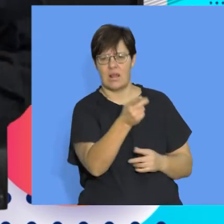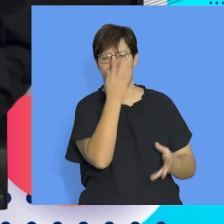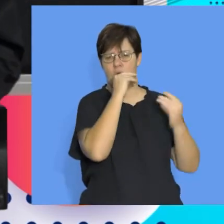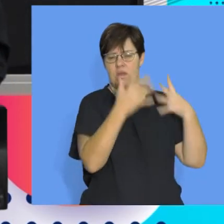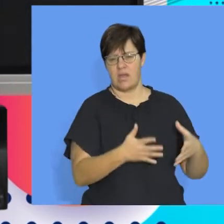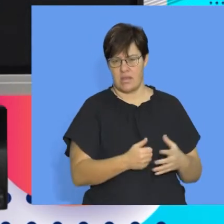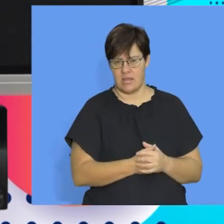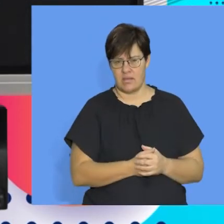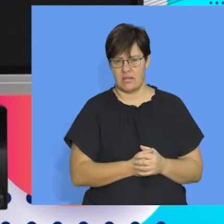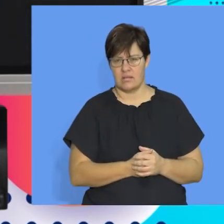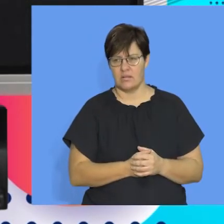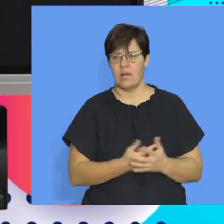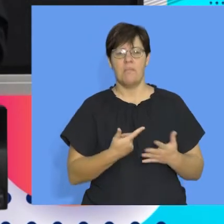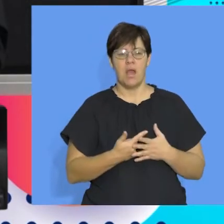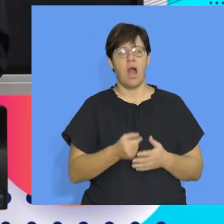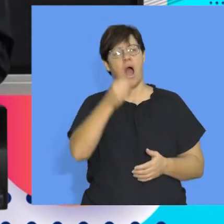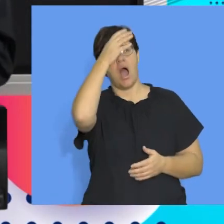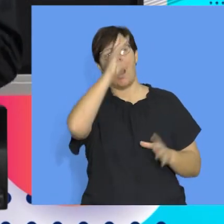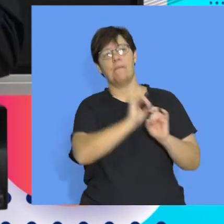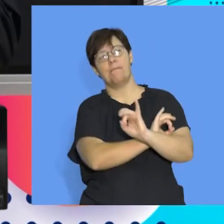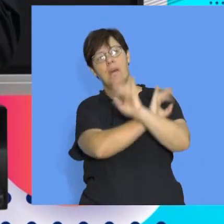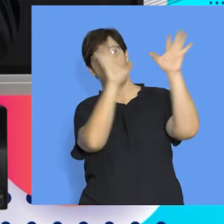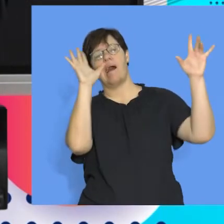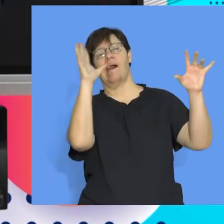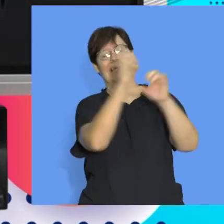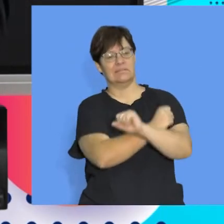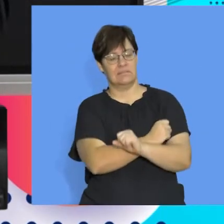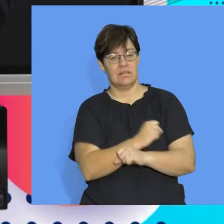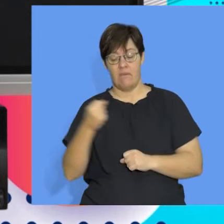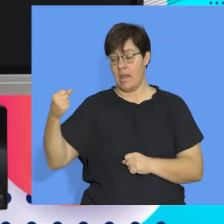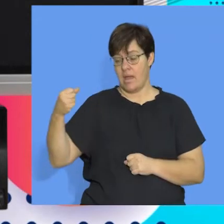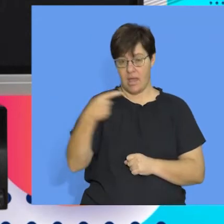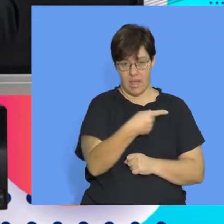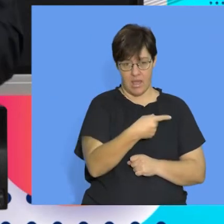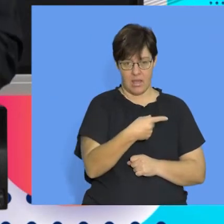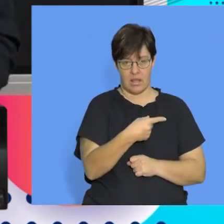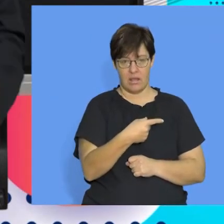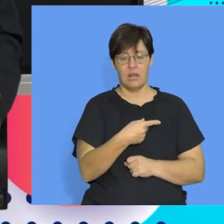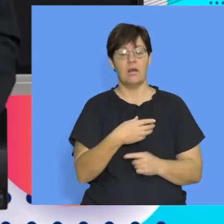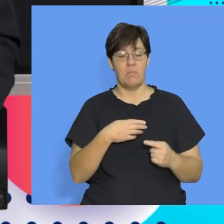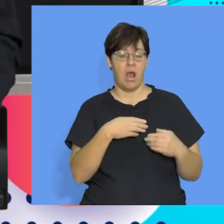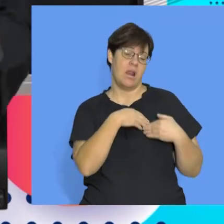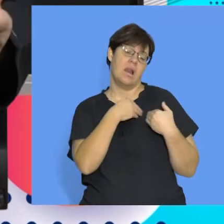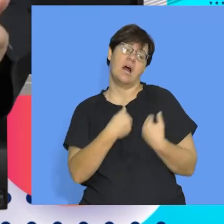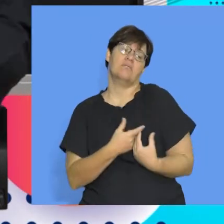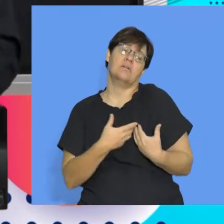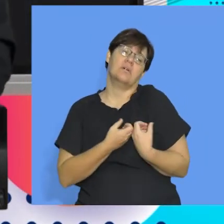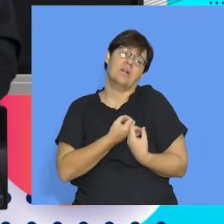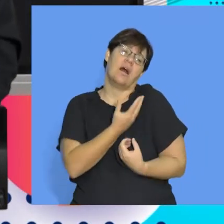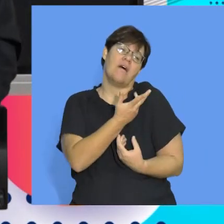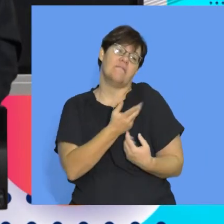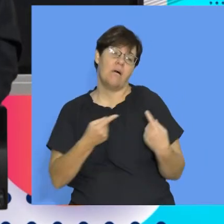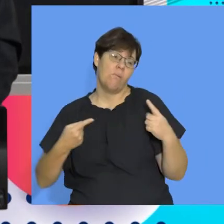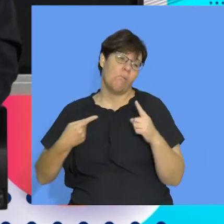them some kind of concept. If your arrow or your love arrow is misdirected, it creates